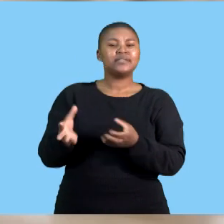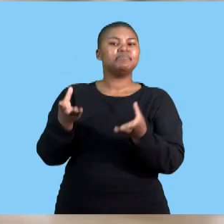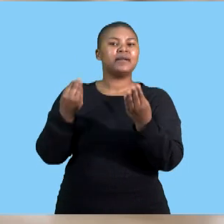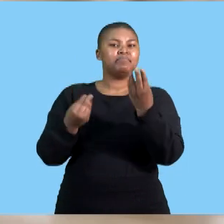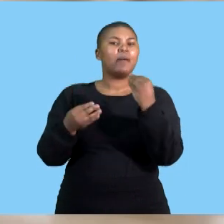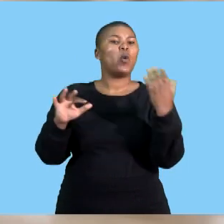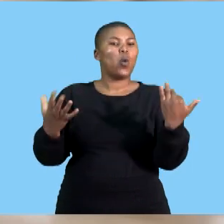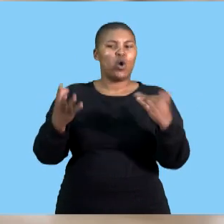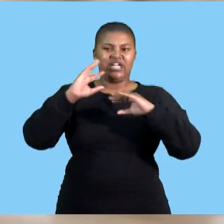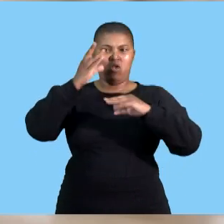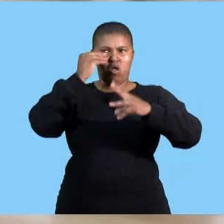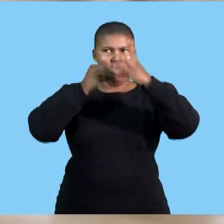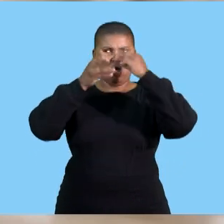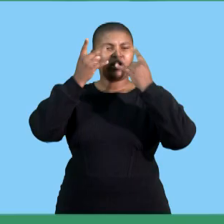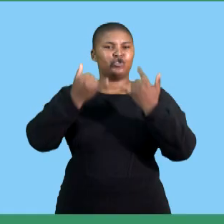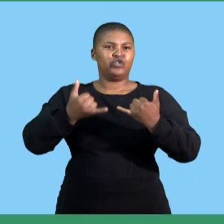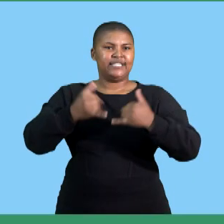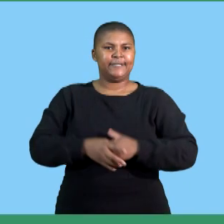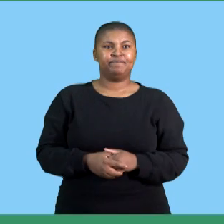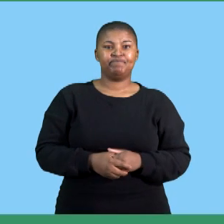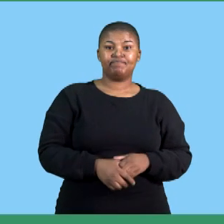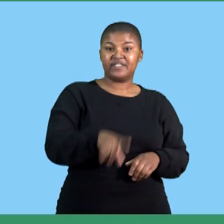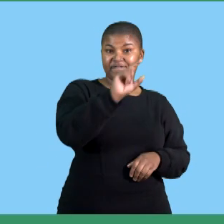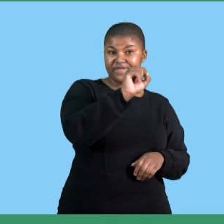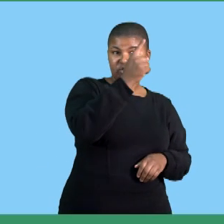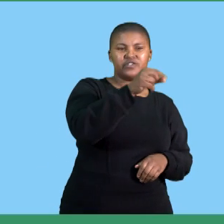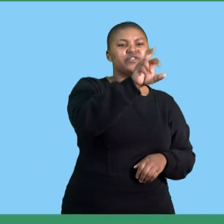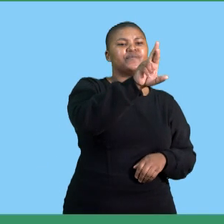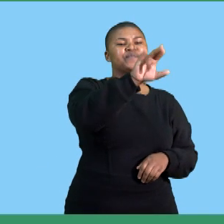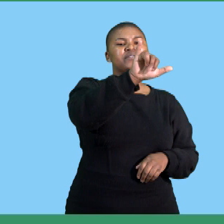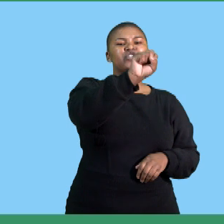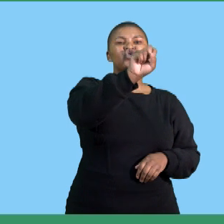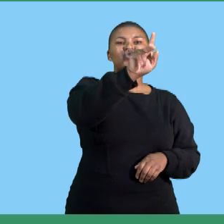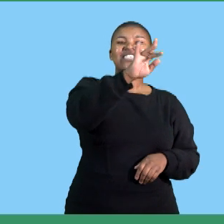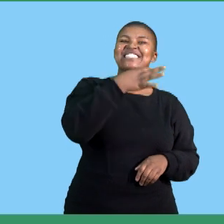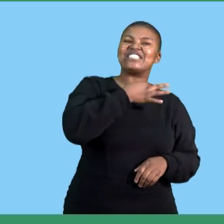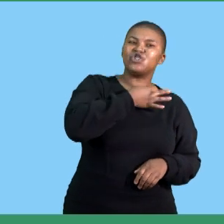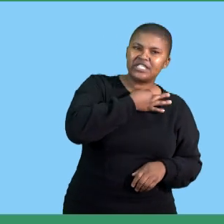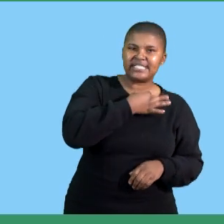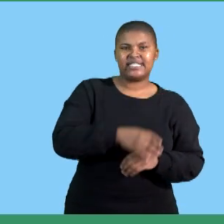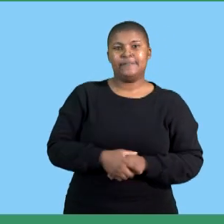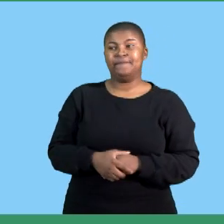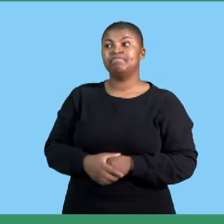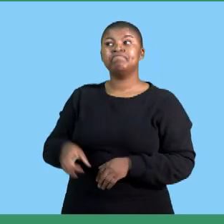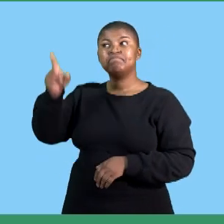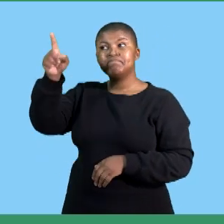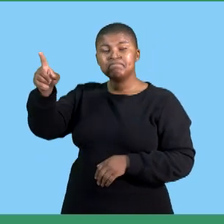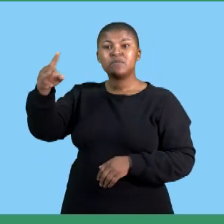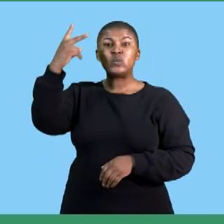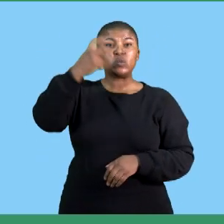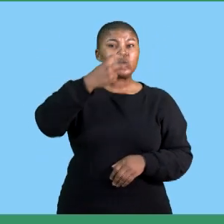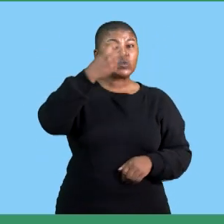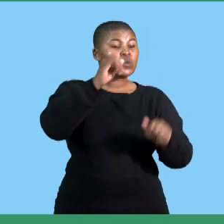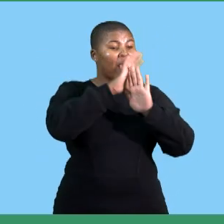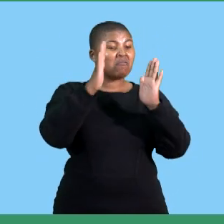across throughout the lesson. We have the first term, which is risk. A credit provider will always consider how safe their investment will